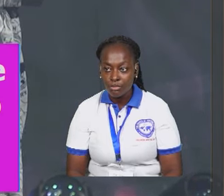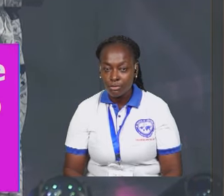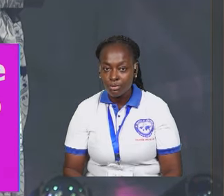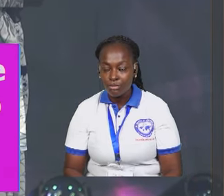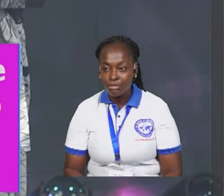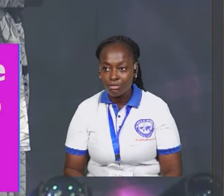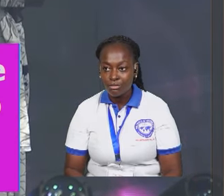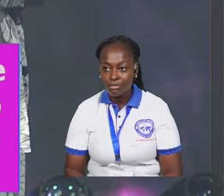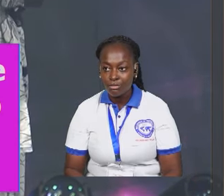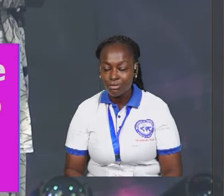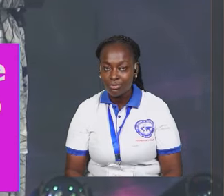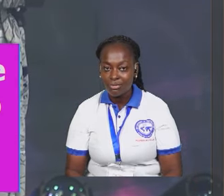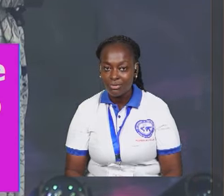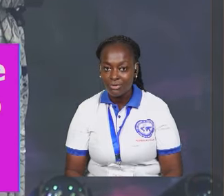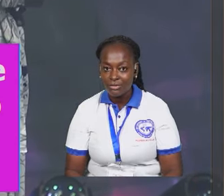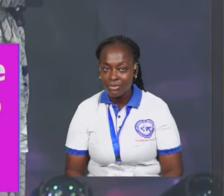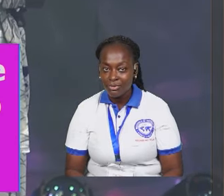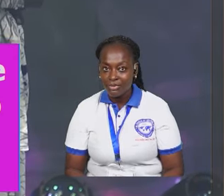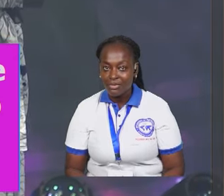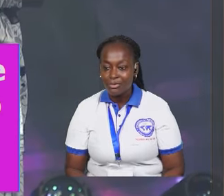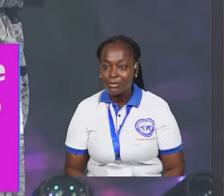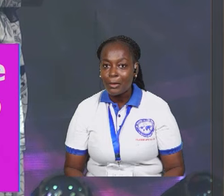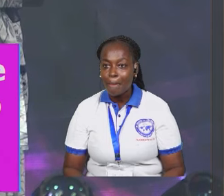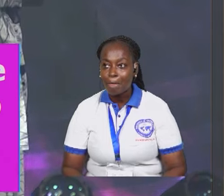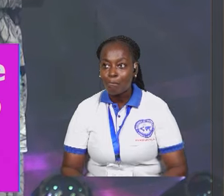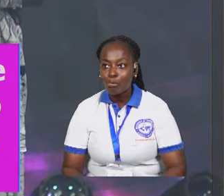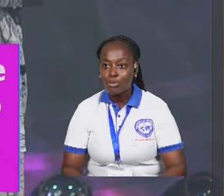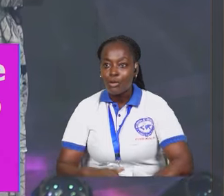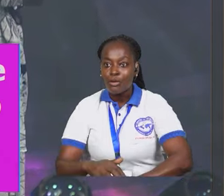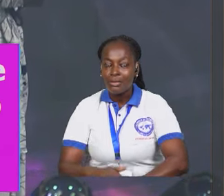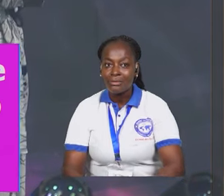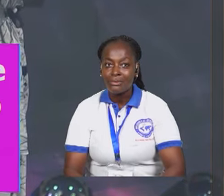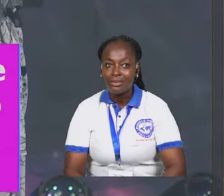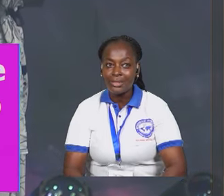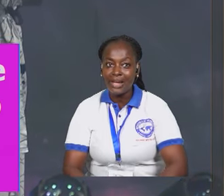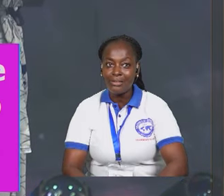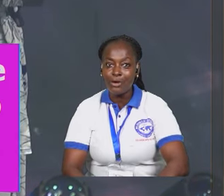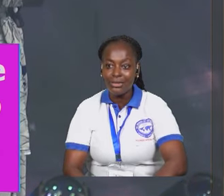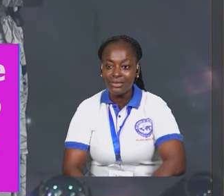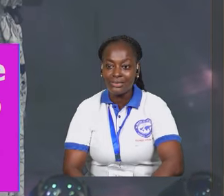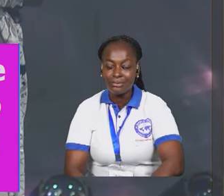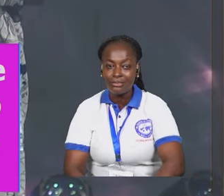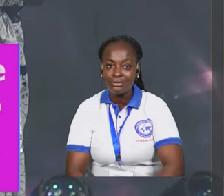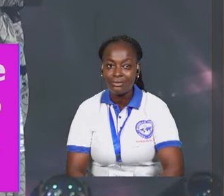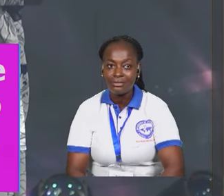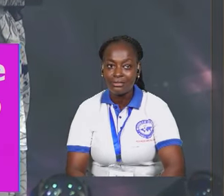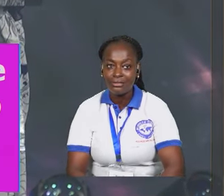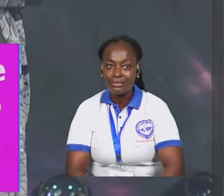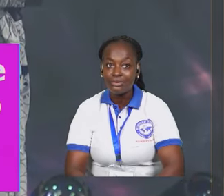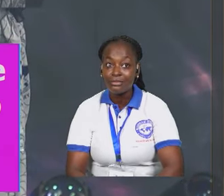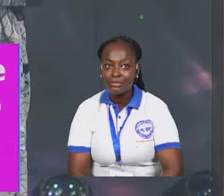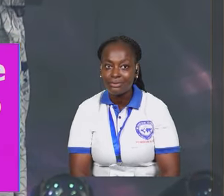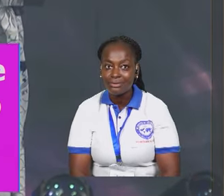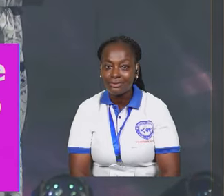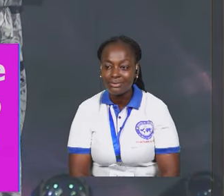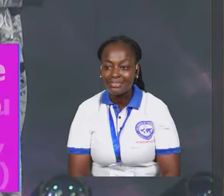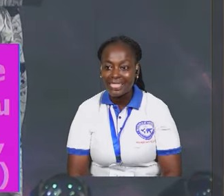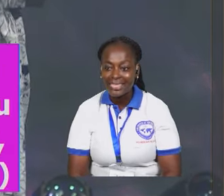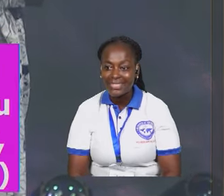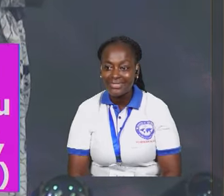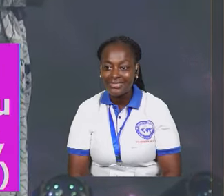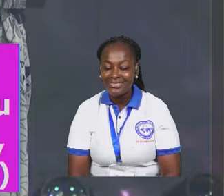ntem ono na obebo wuti na wonso waka ninti obia ne